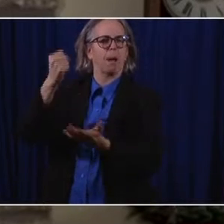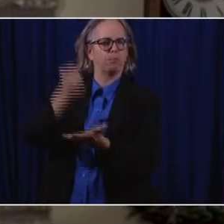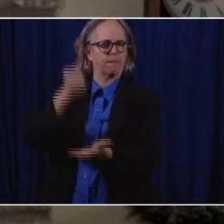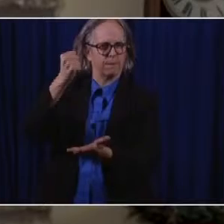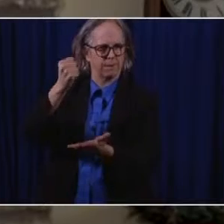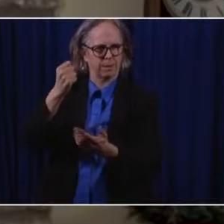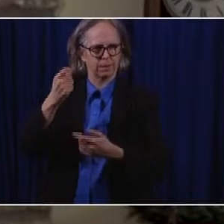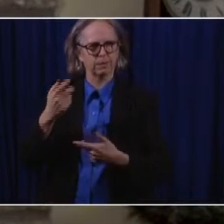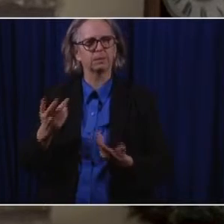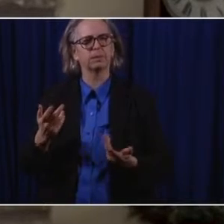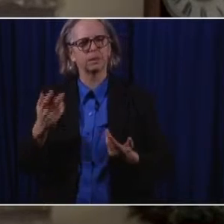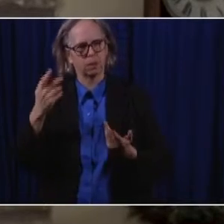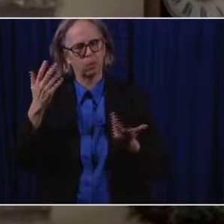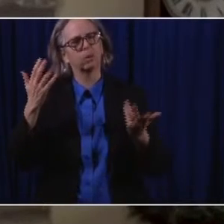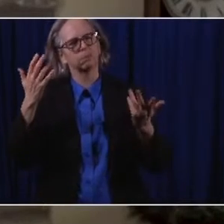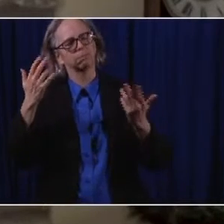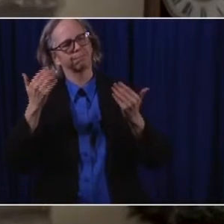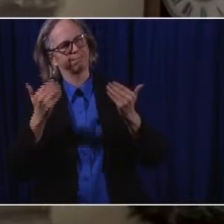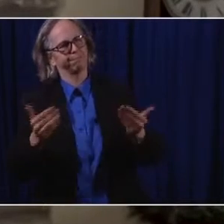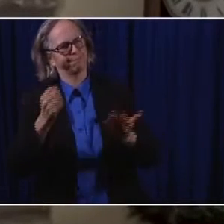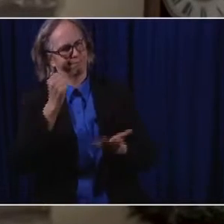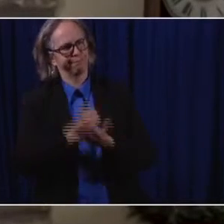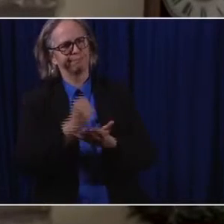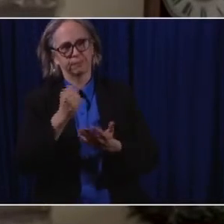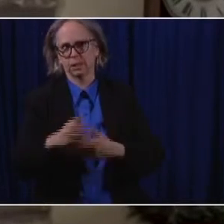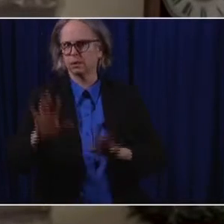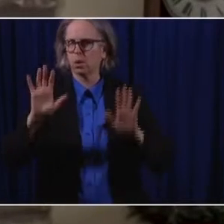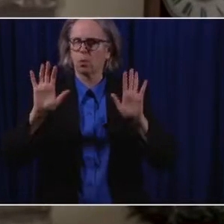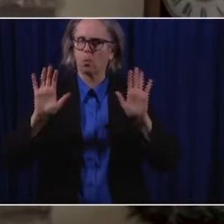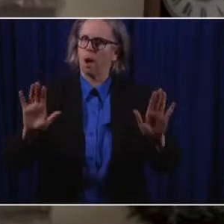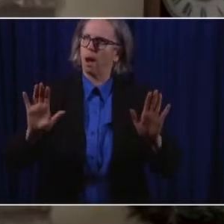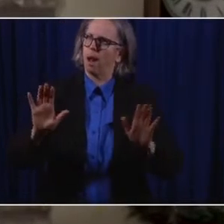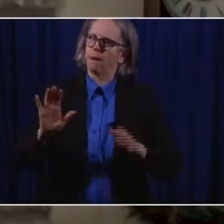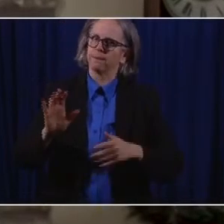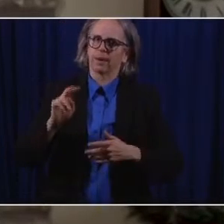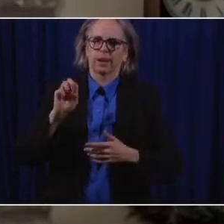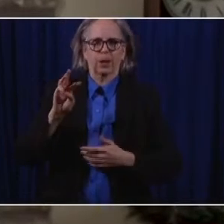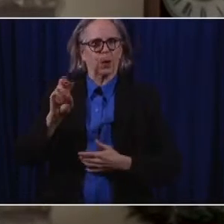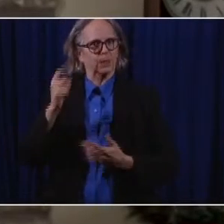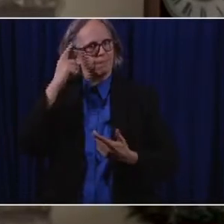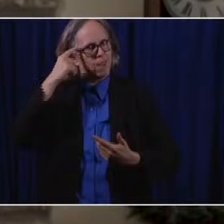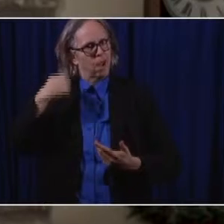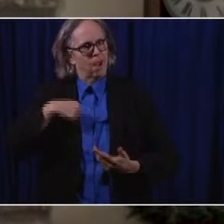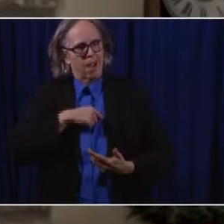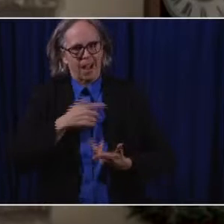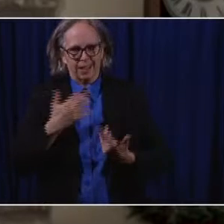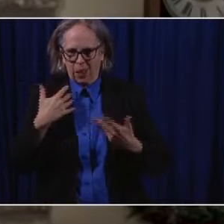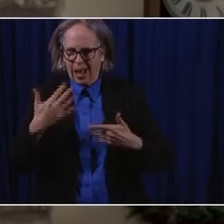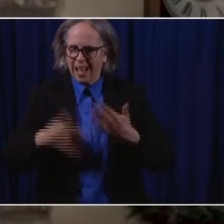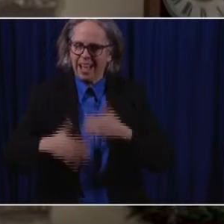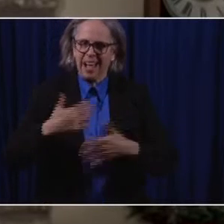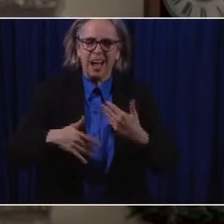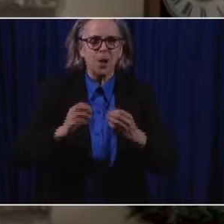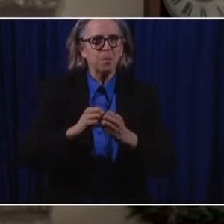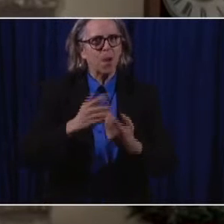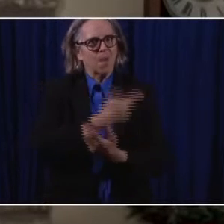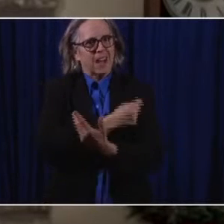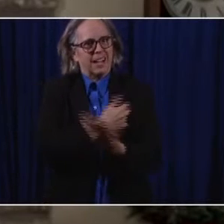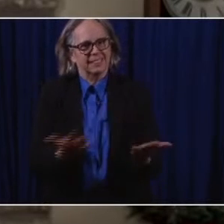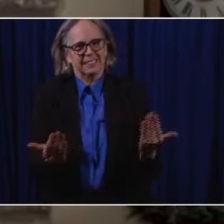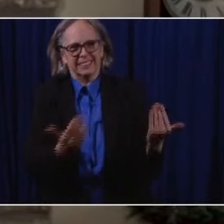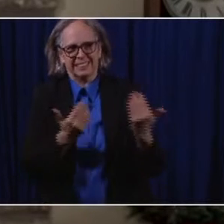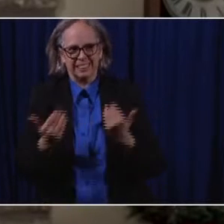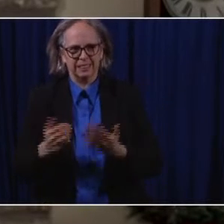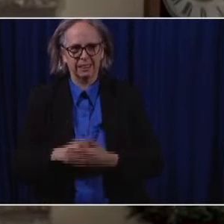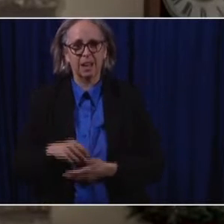news for Ohioans. So for the next few weeks at least, what you will see is the Pfizer vaccine will be going